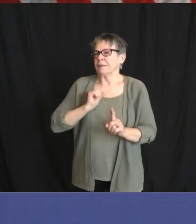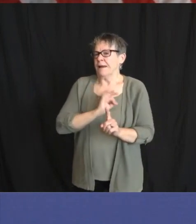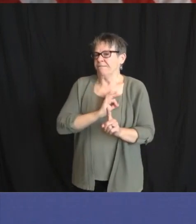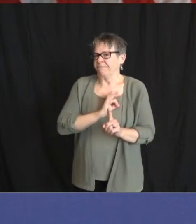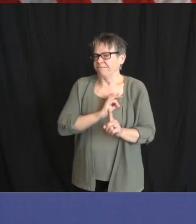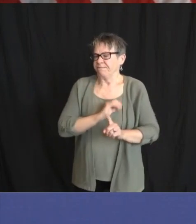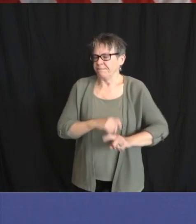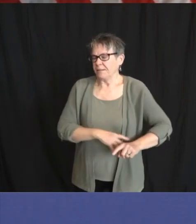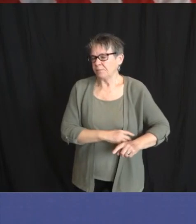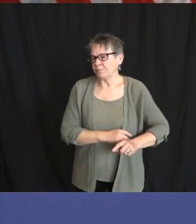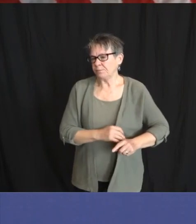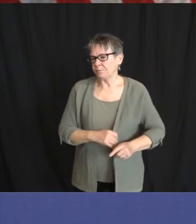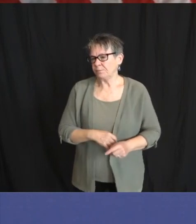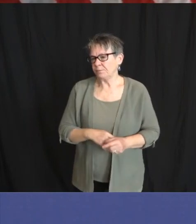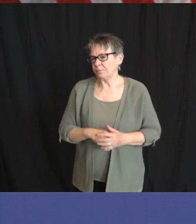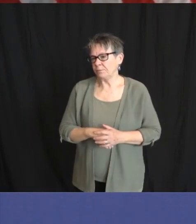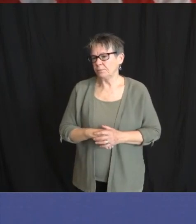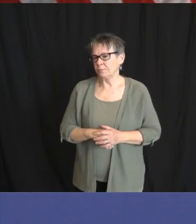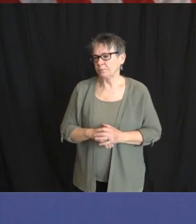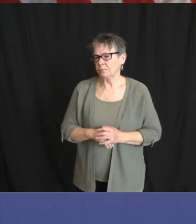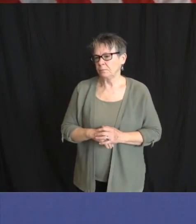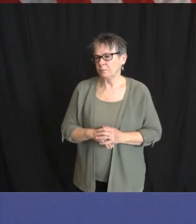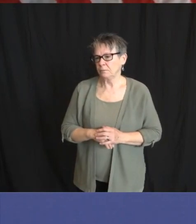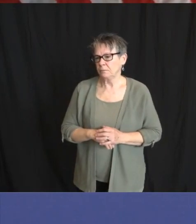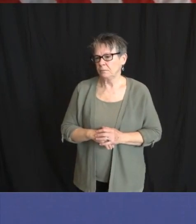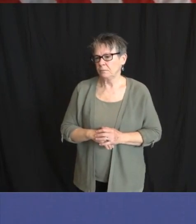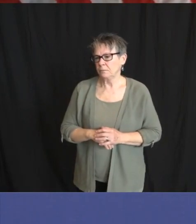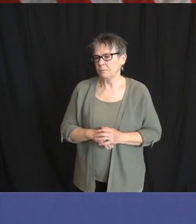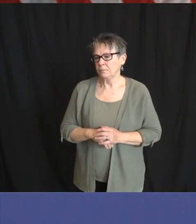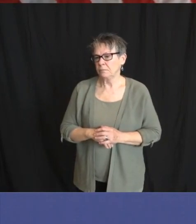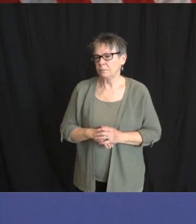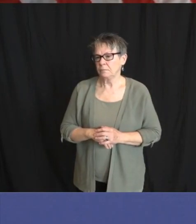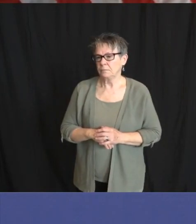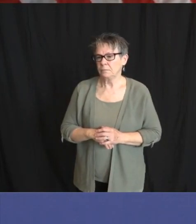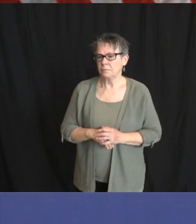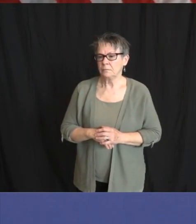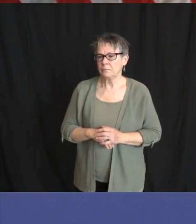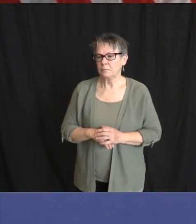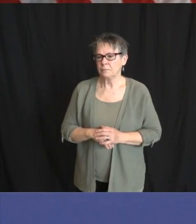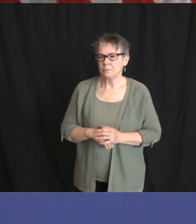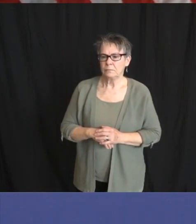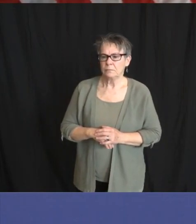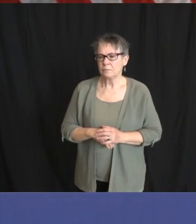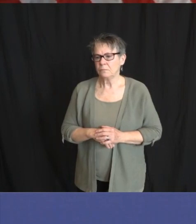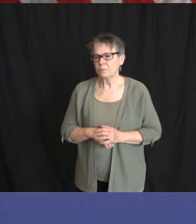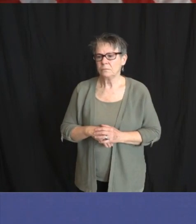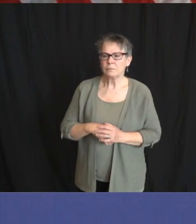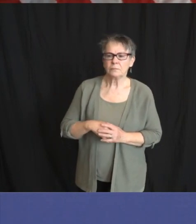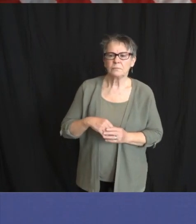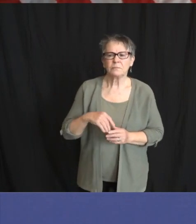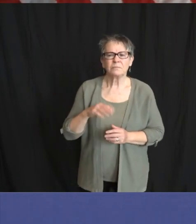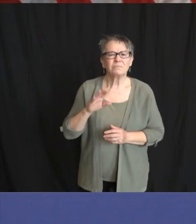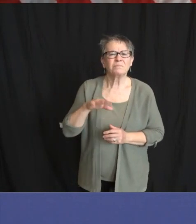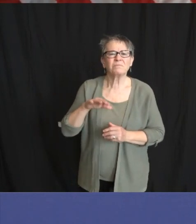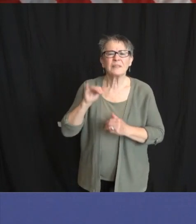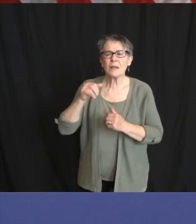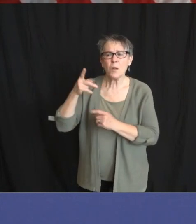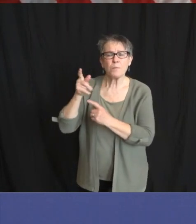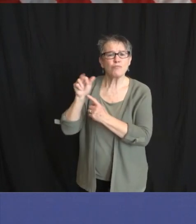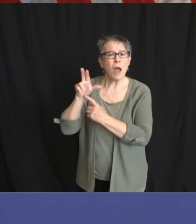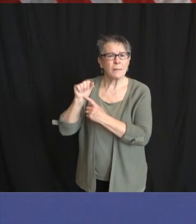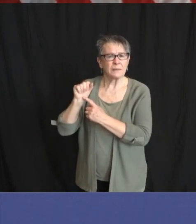is in there, in particular in Paramus, is to be our eyes and ears. So I'm going to defer on that, just because they're there for a reason. It's